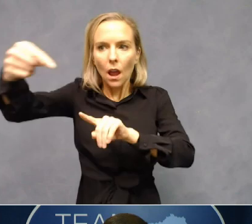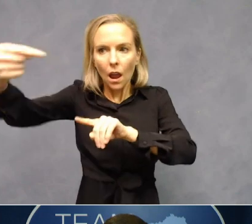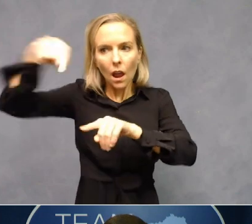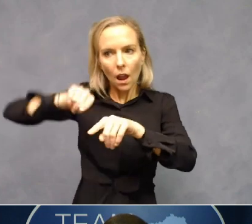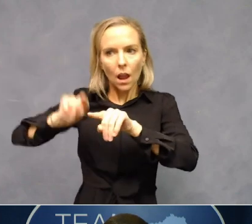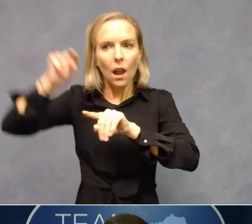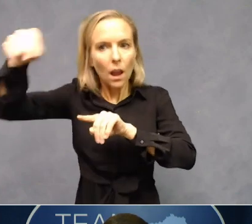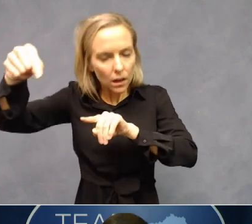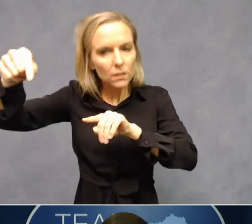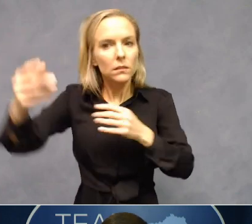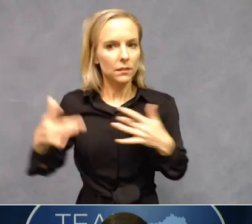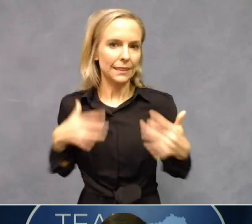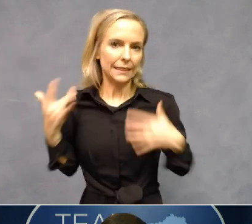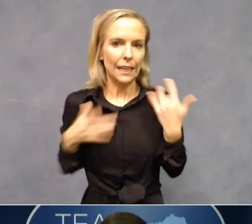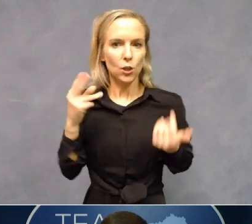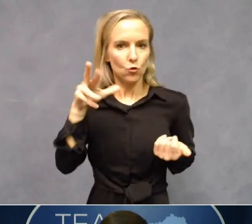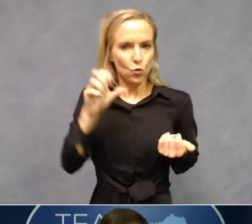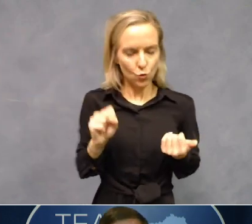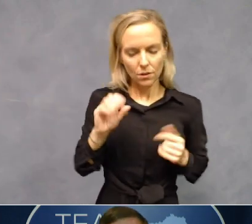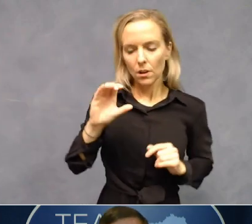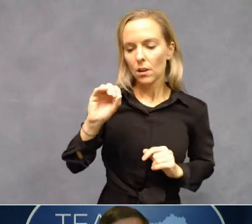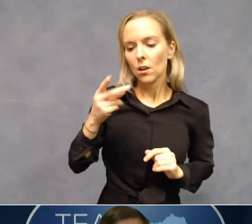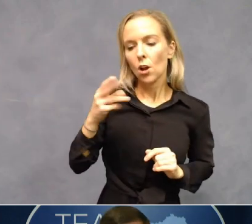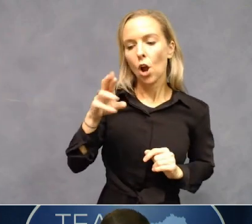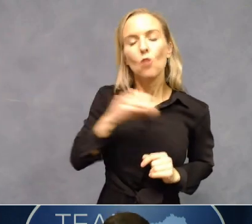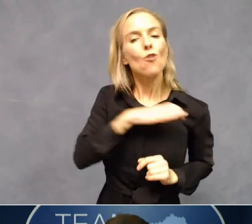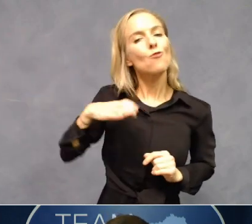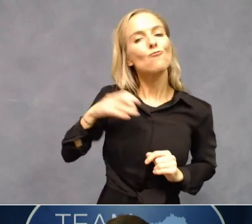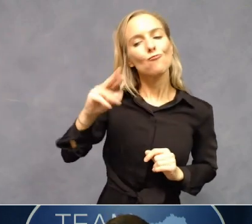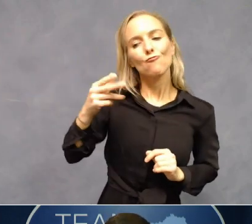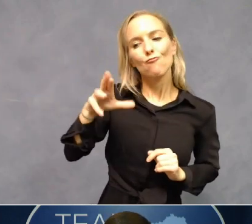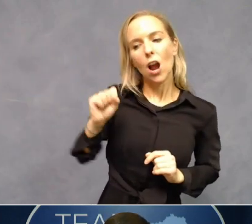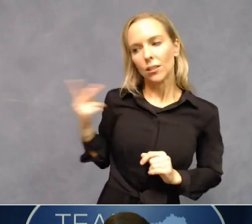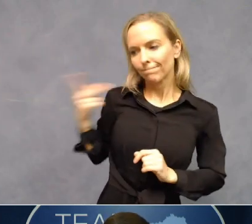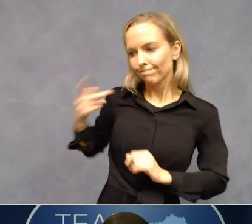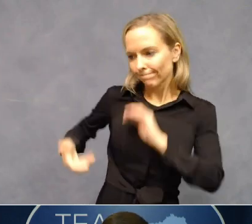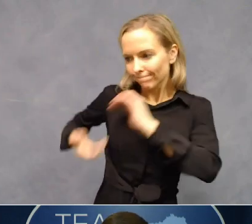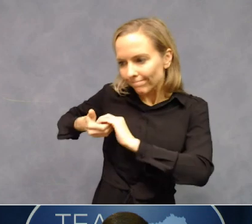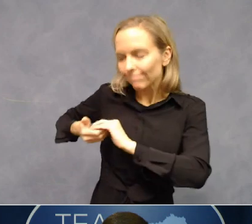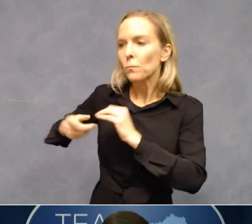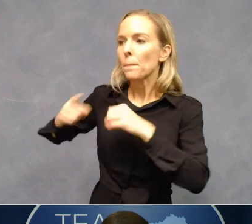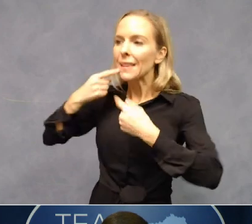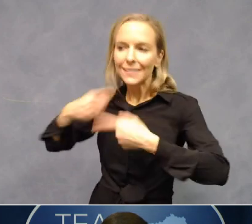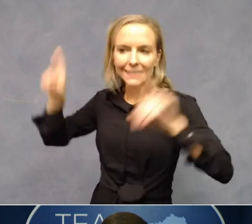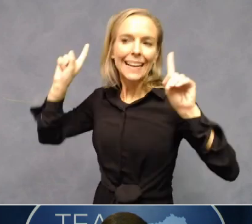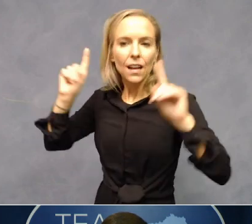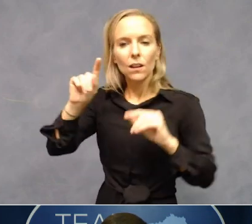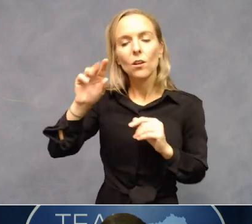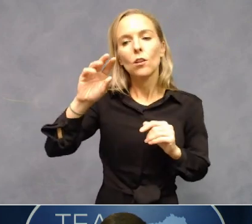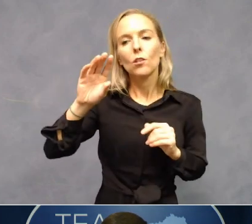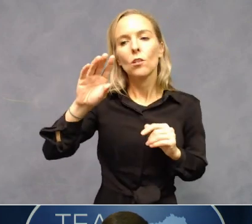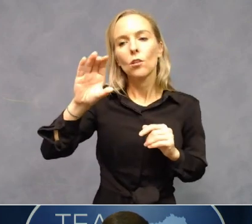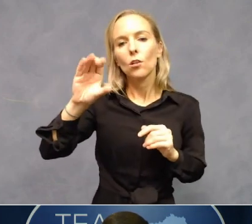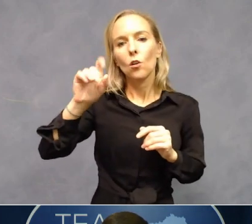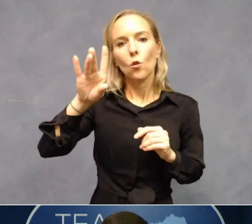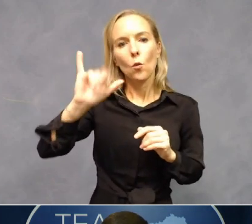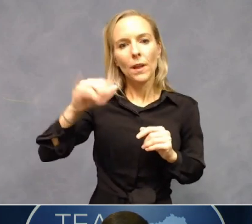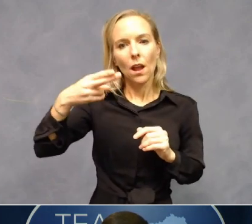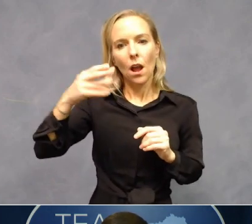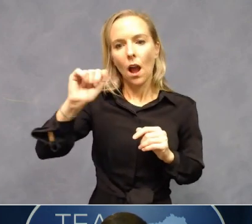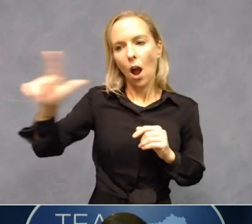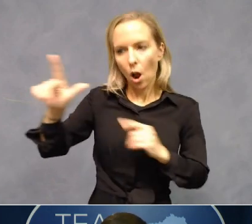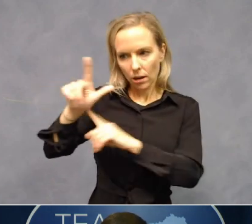news. Congressman Rogers and I also announced Colby Hall as the new executive director of Soar. Hall is a native